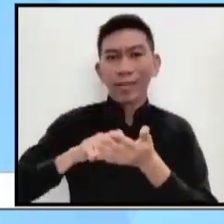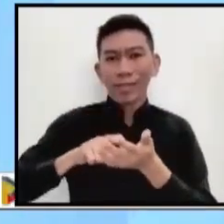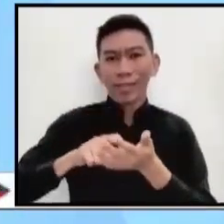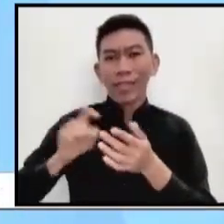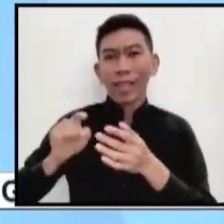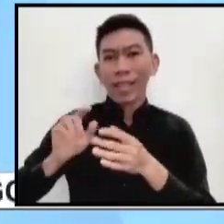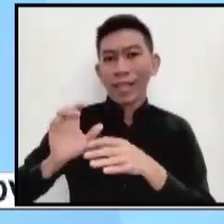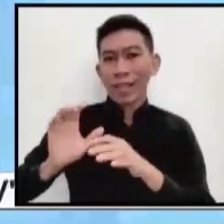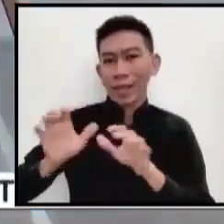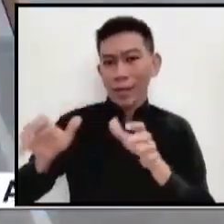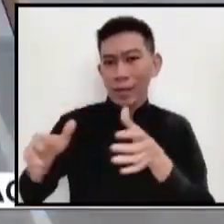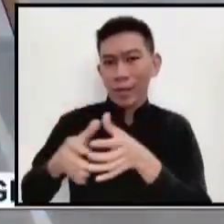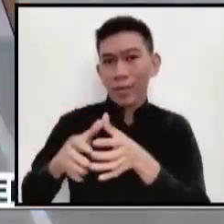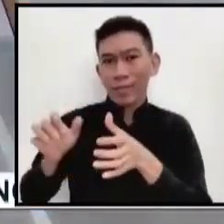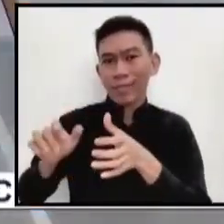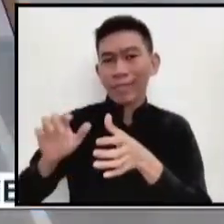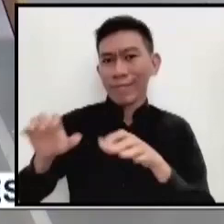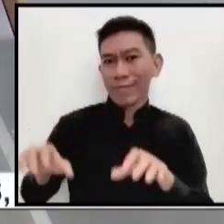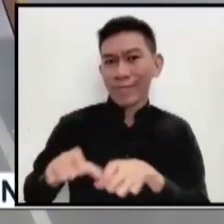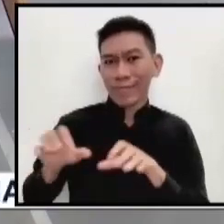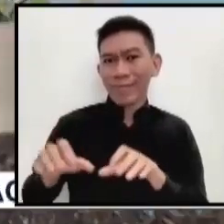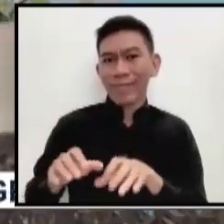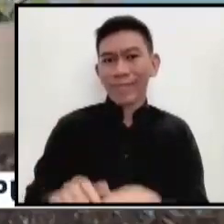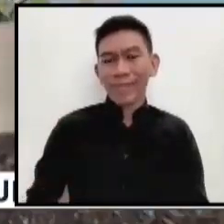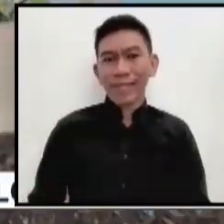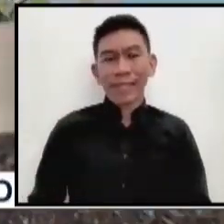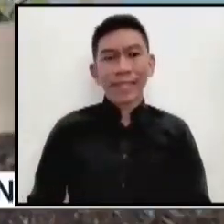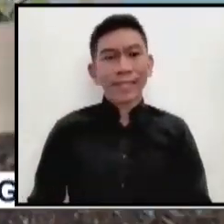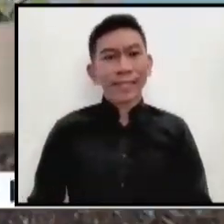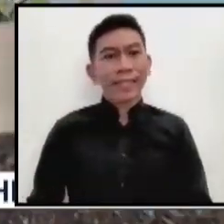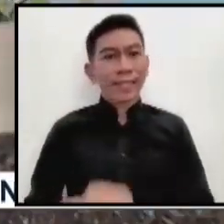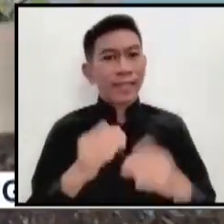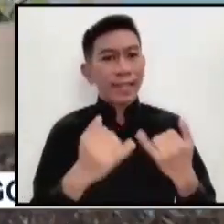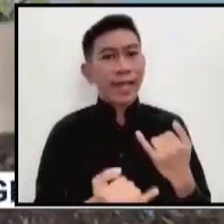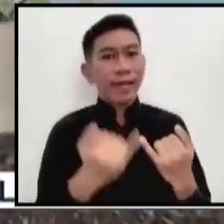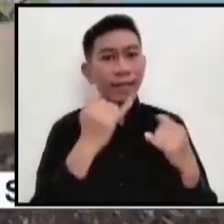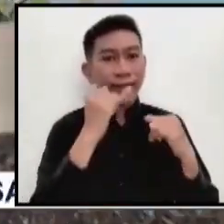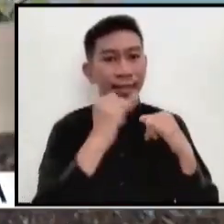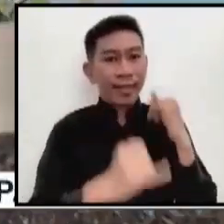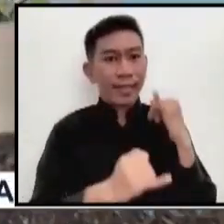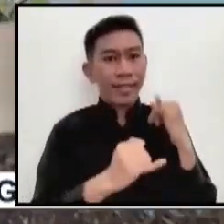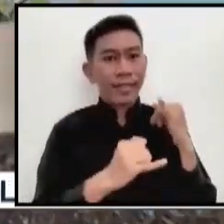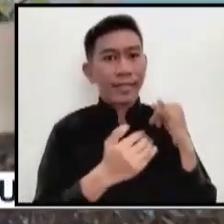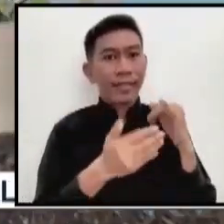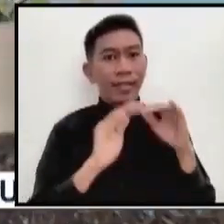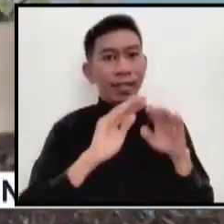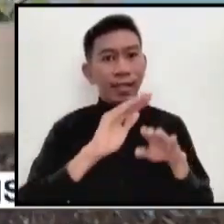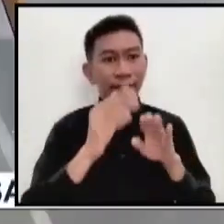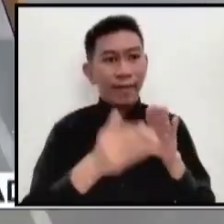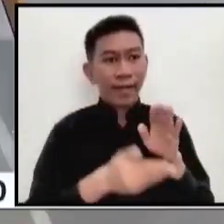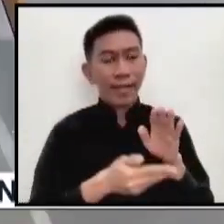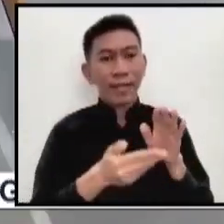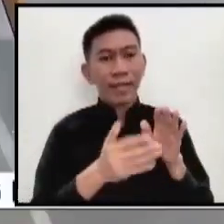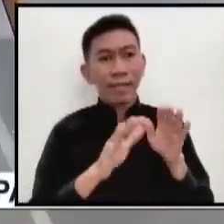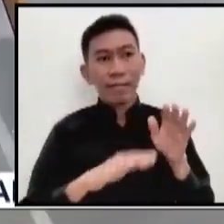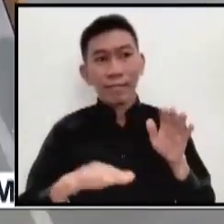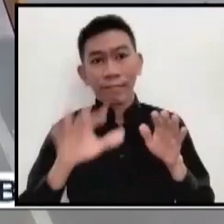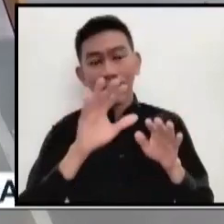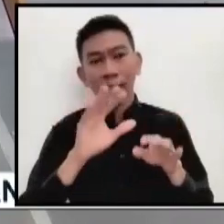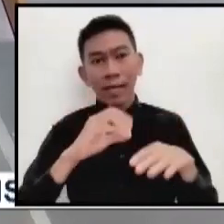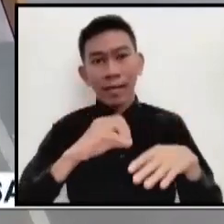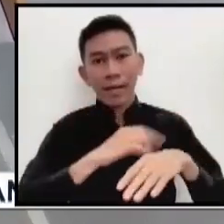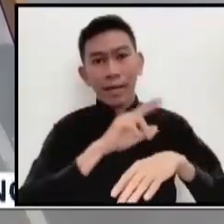Watch. Alright, bilang panghuli po, Bishop, pakiimbitahan po yung ating mga ka-RSP na nanonood po ngayon na umattend